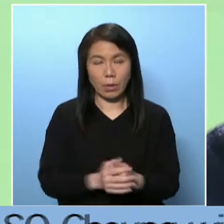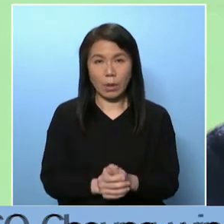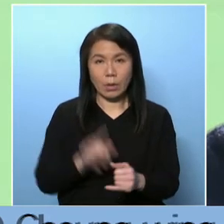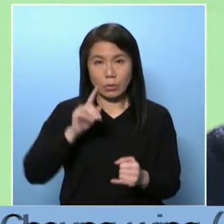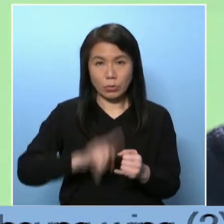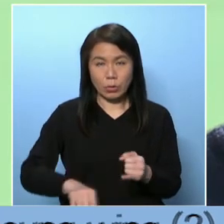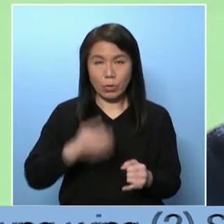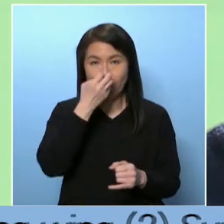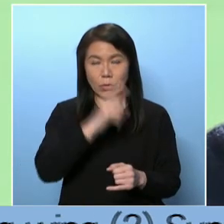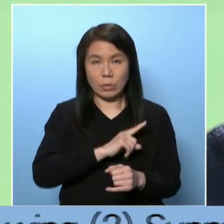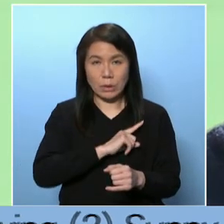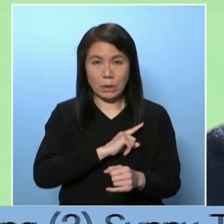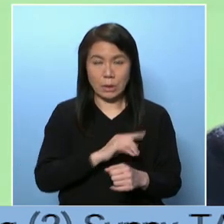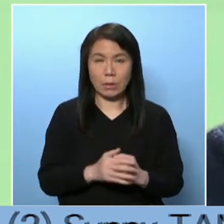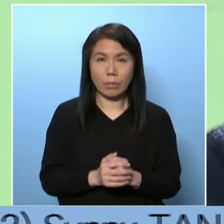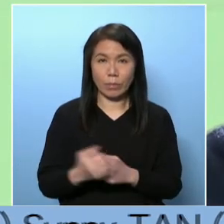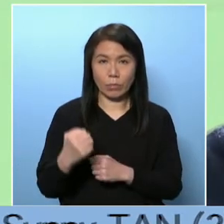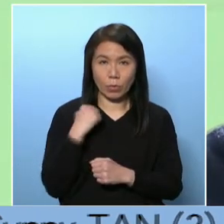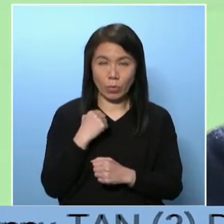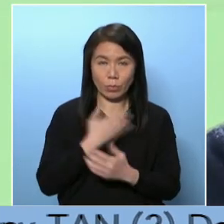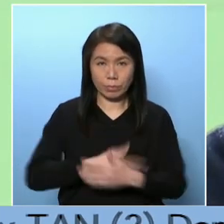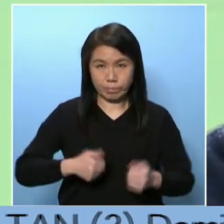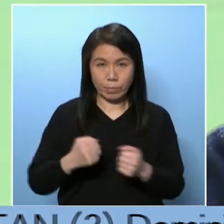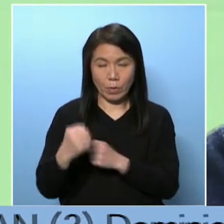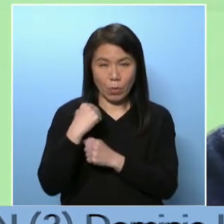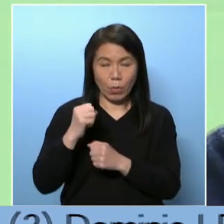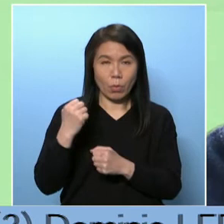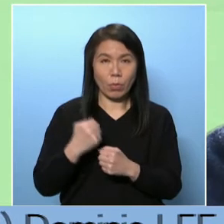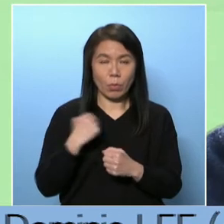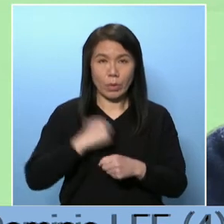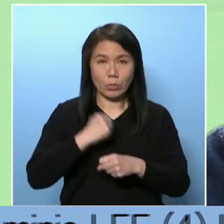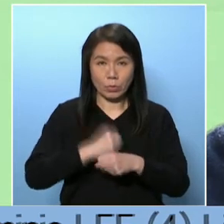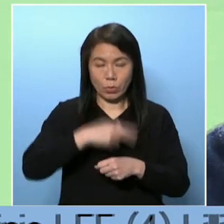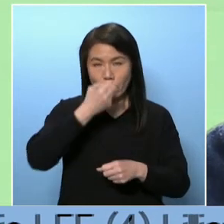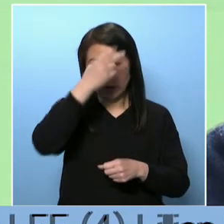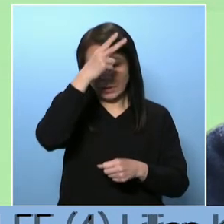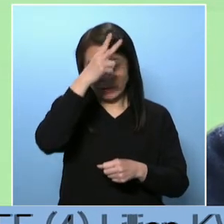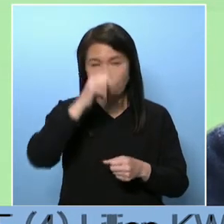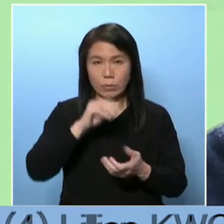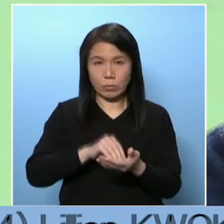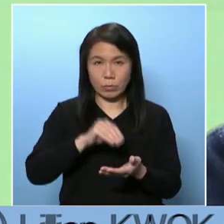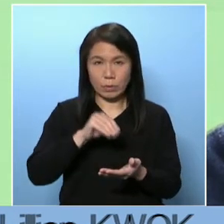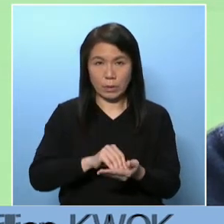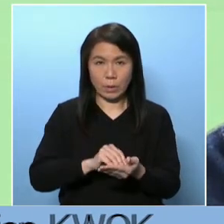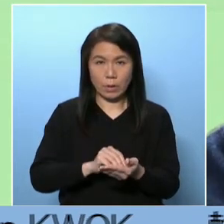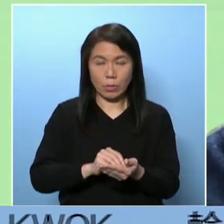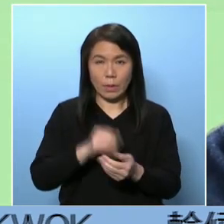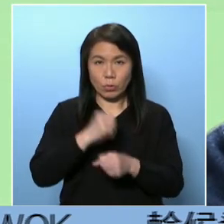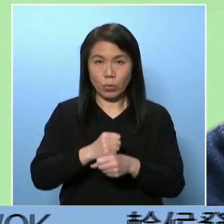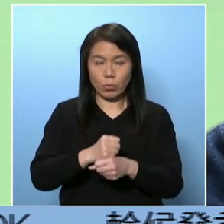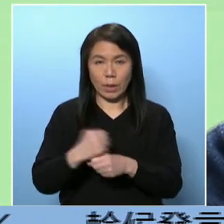How much can the central authorities help? We need to rely on ourselves, and also the government should have